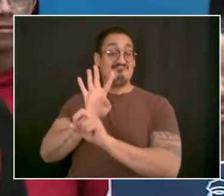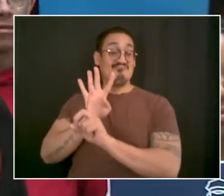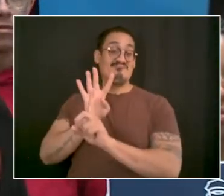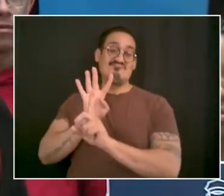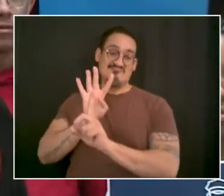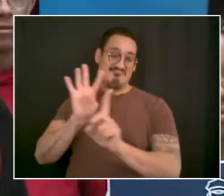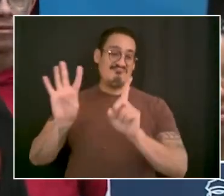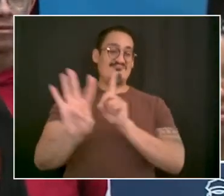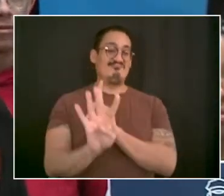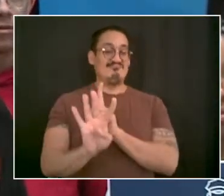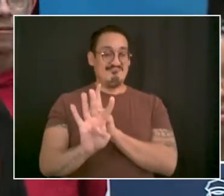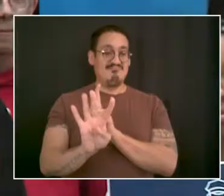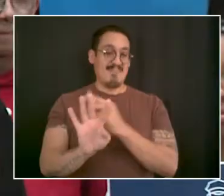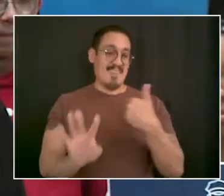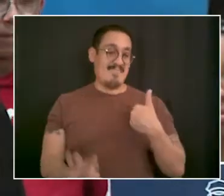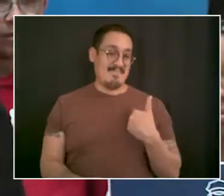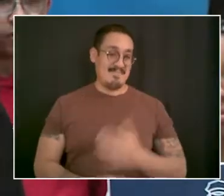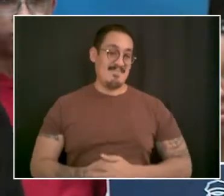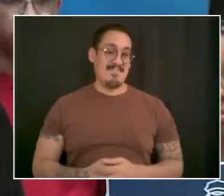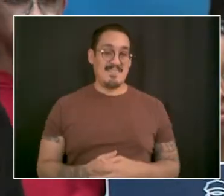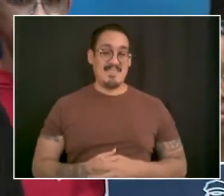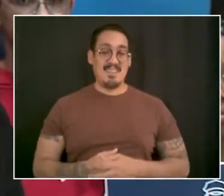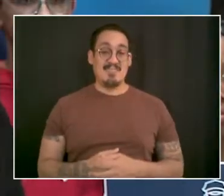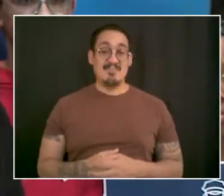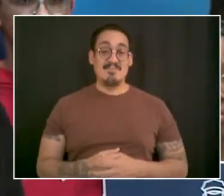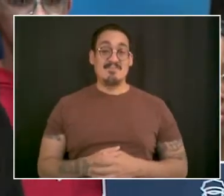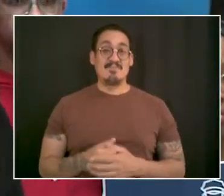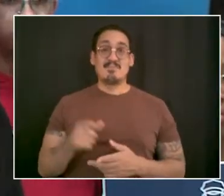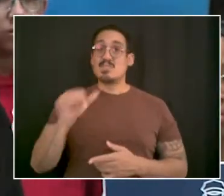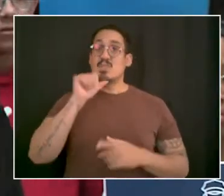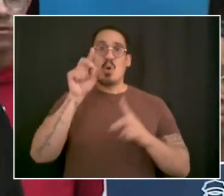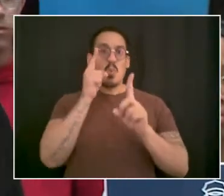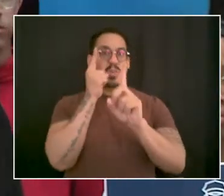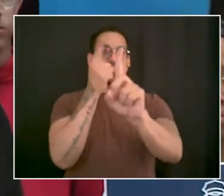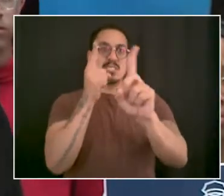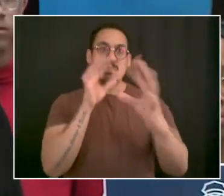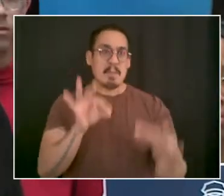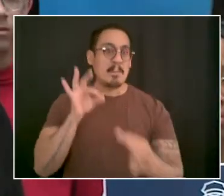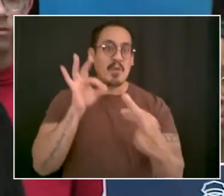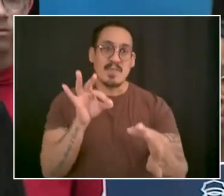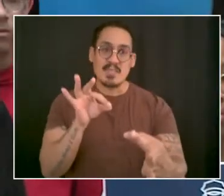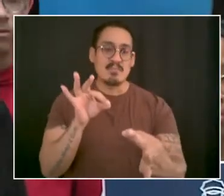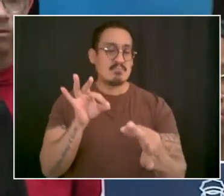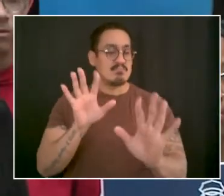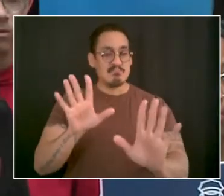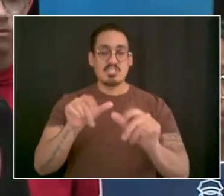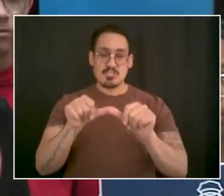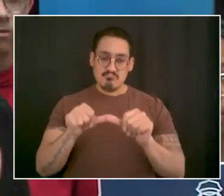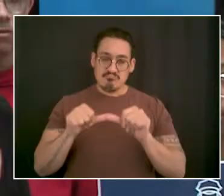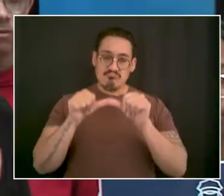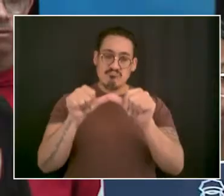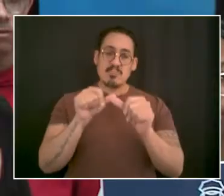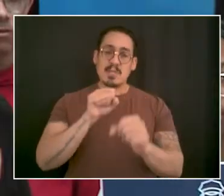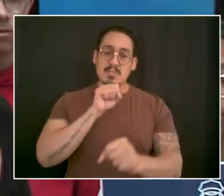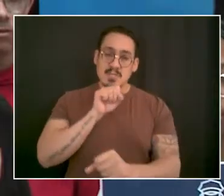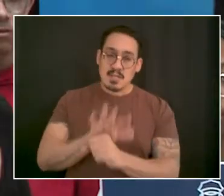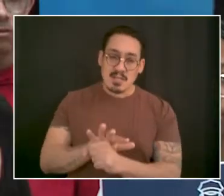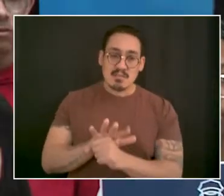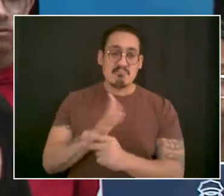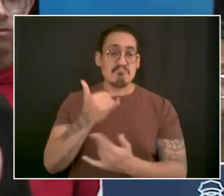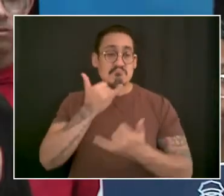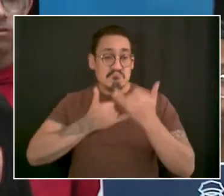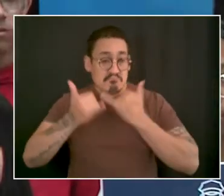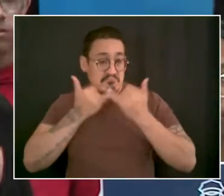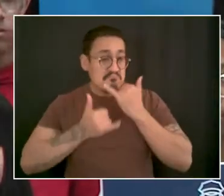you, don't aspire to be perfect. Just aspire to be dedicated. You're going to make mistakes. There are going to